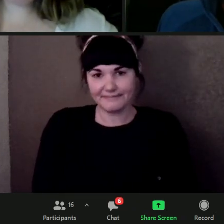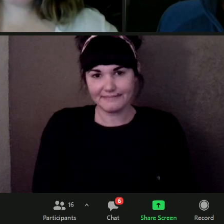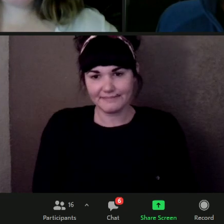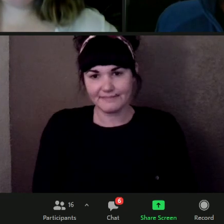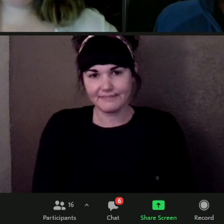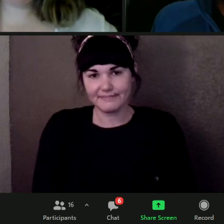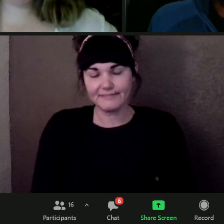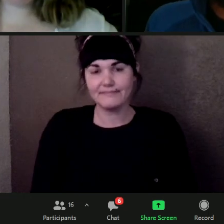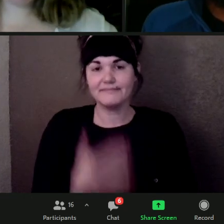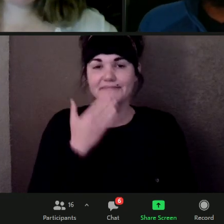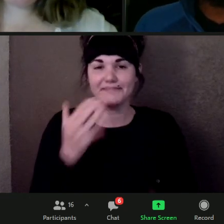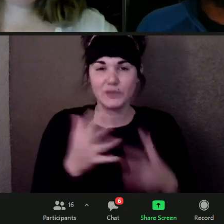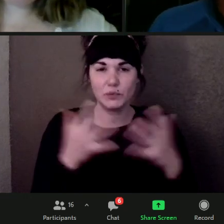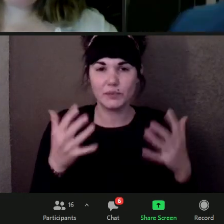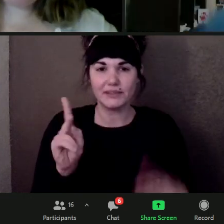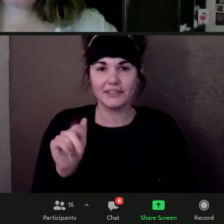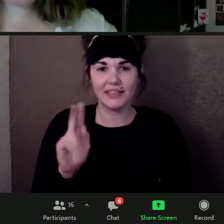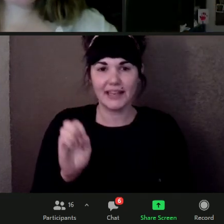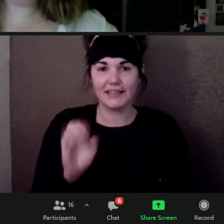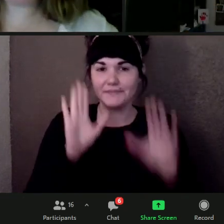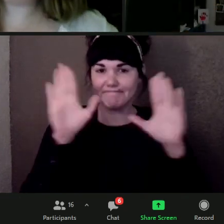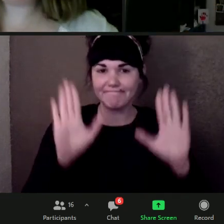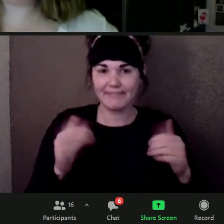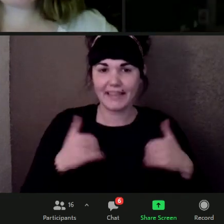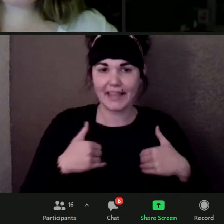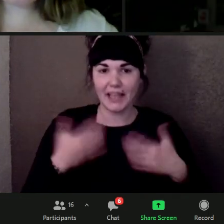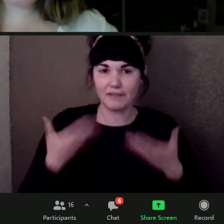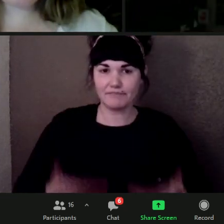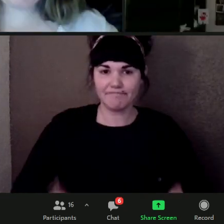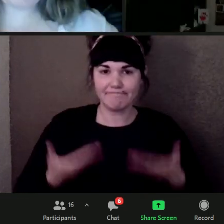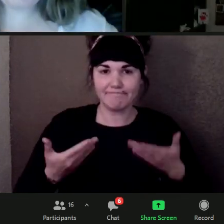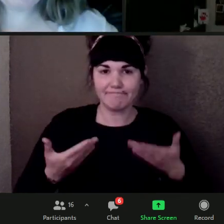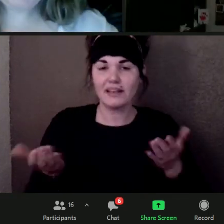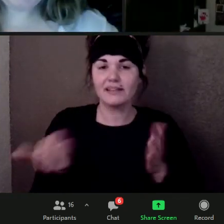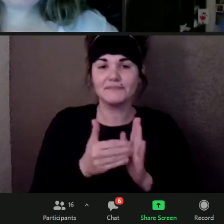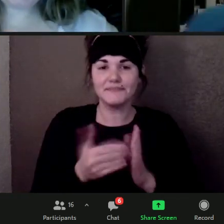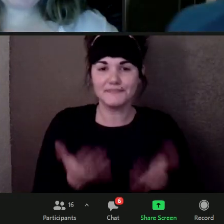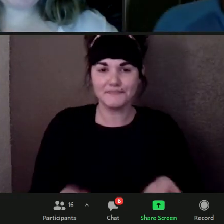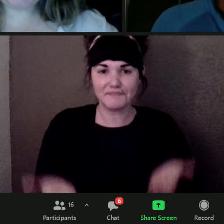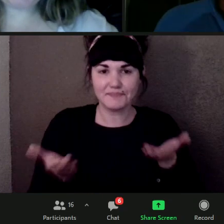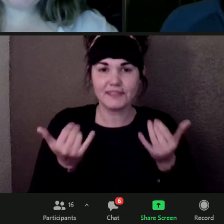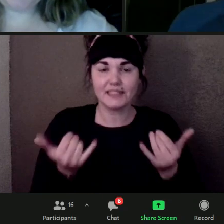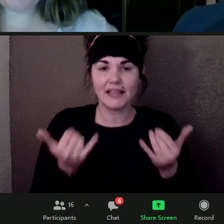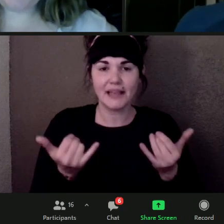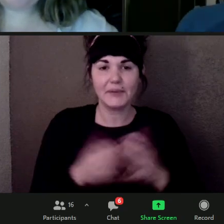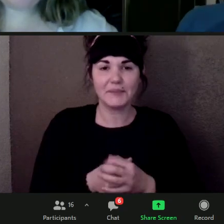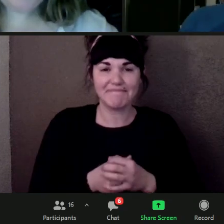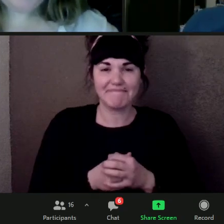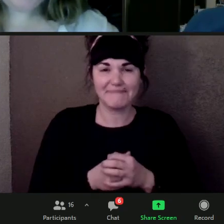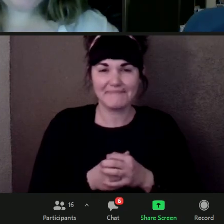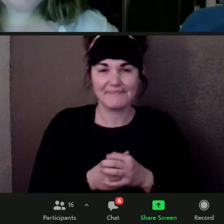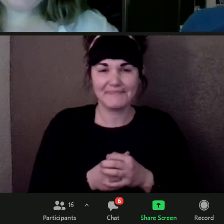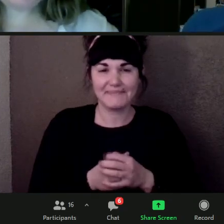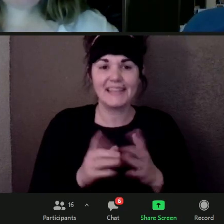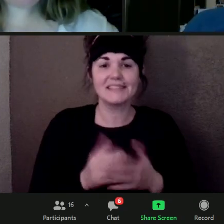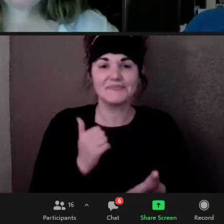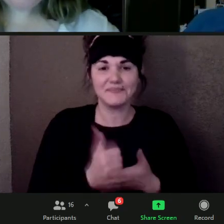Thank you so much, Katie, and it is great to have you with us again today and kicking us off.